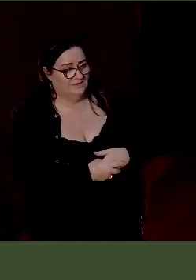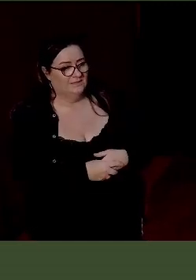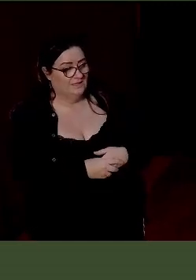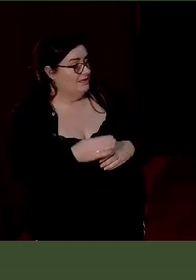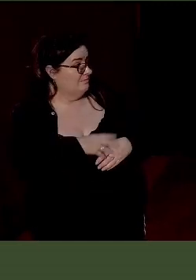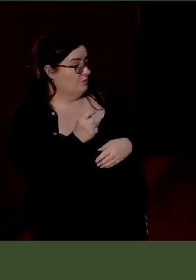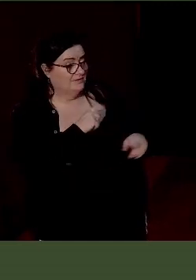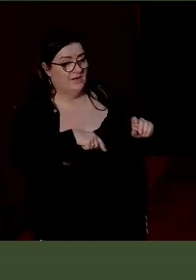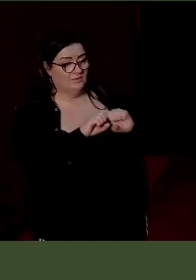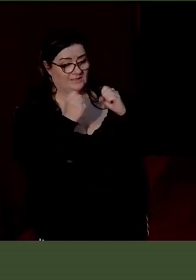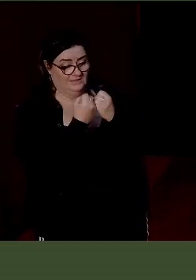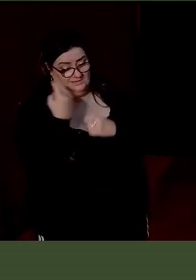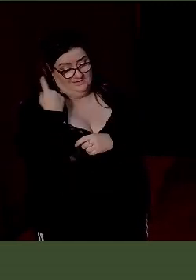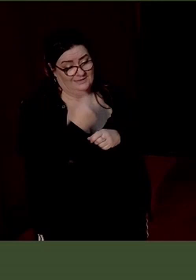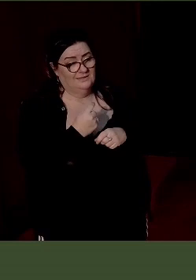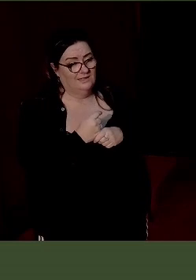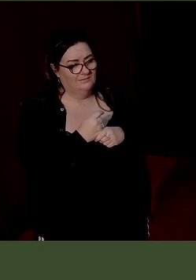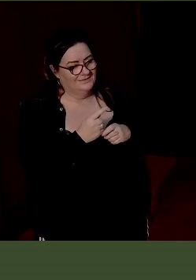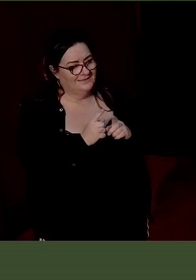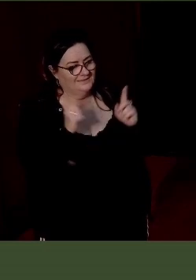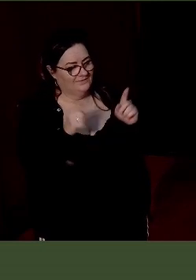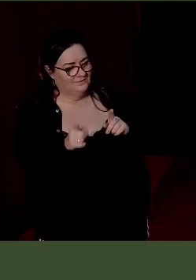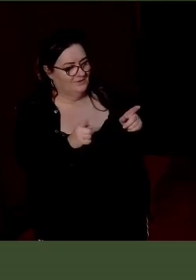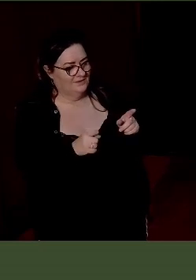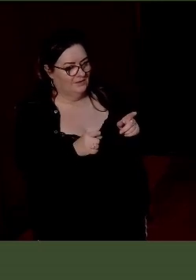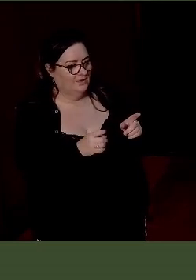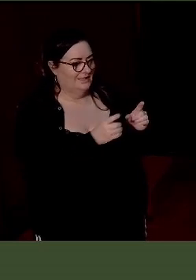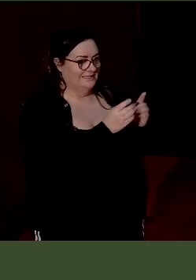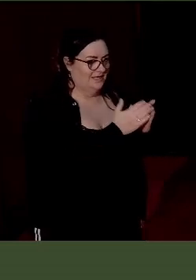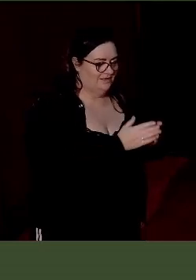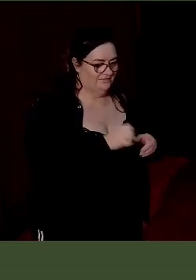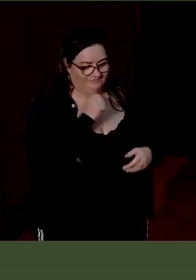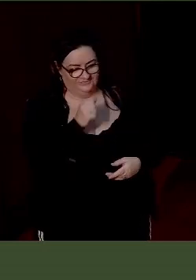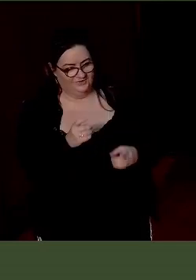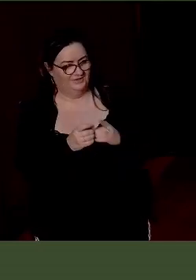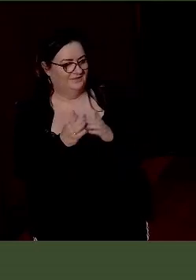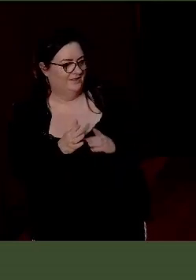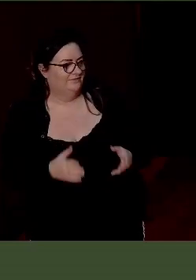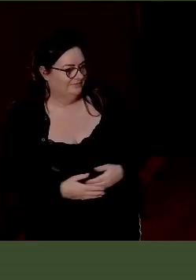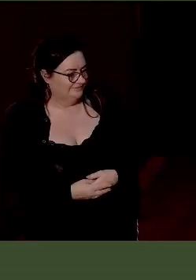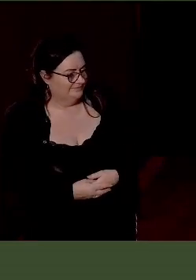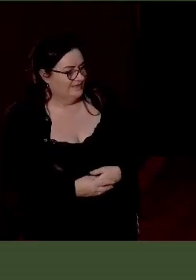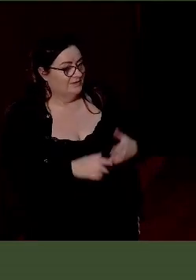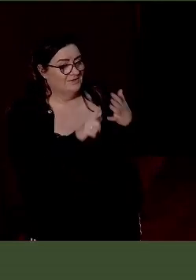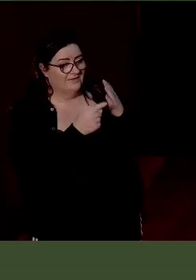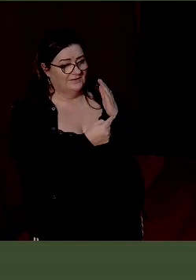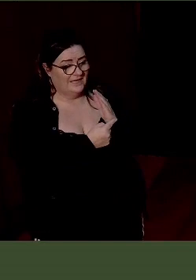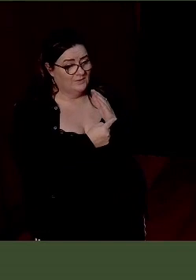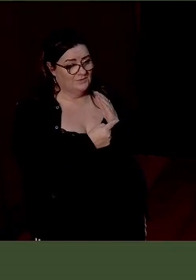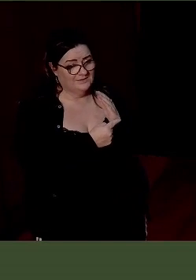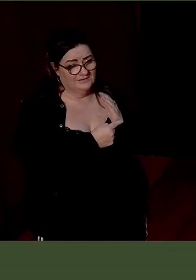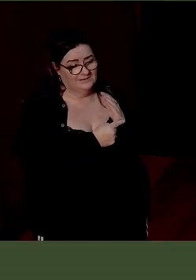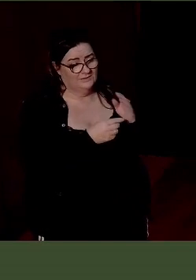Irish society at the time, this commission distinguished very clearly between the deserving and undeserving poor. The 7,000 widows with